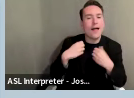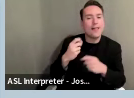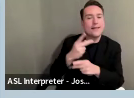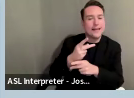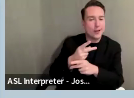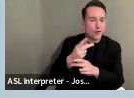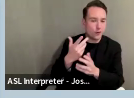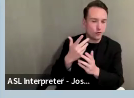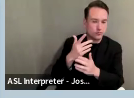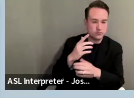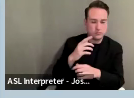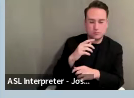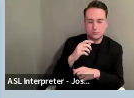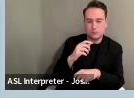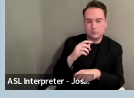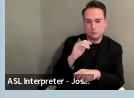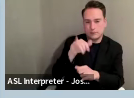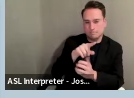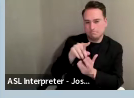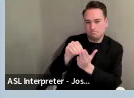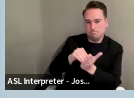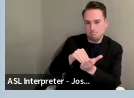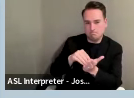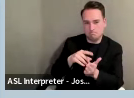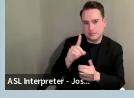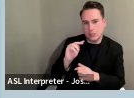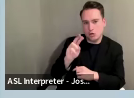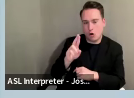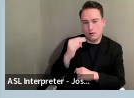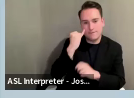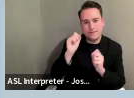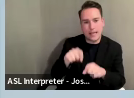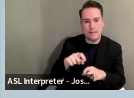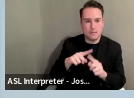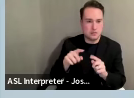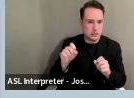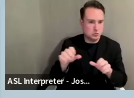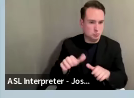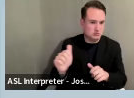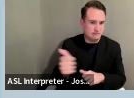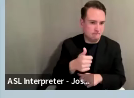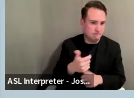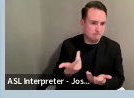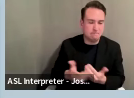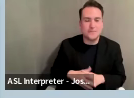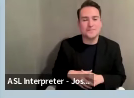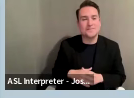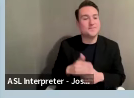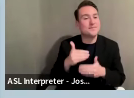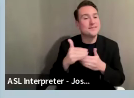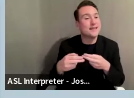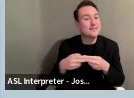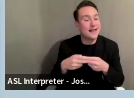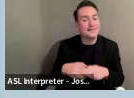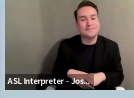can. That would be a DIY thing that folks can do on their own. Next slide, please. So once